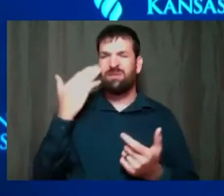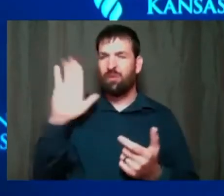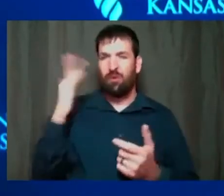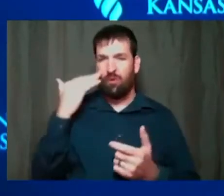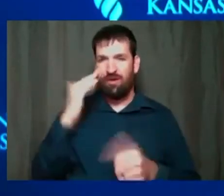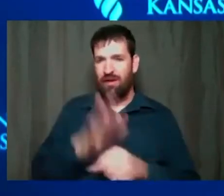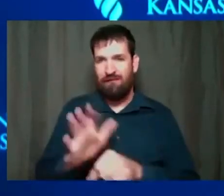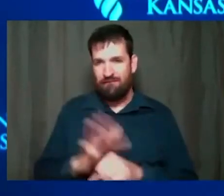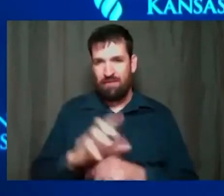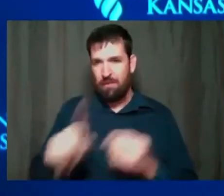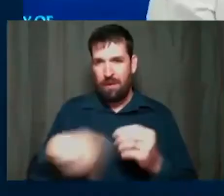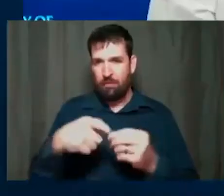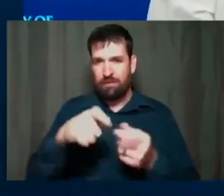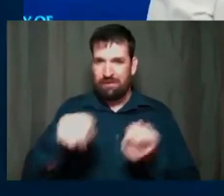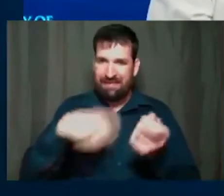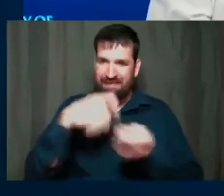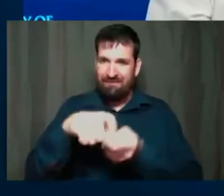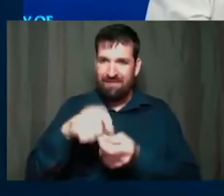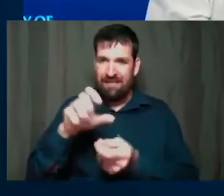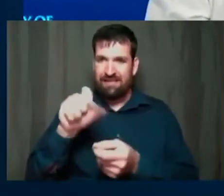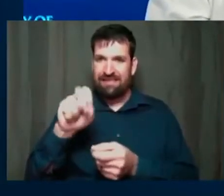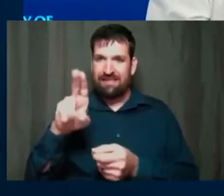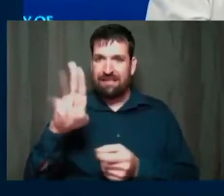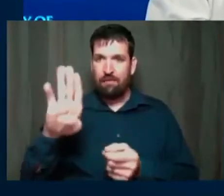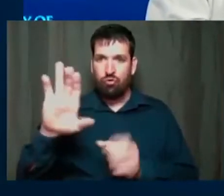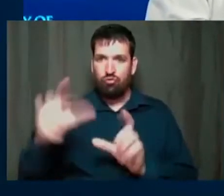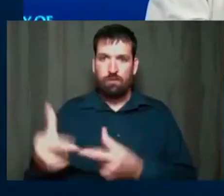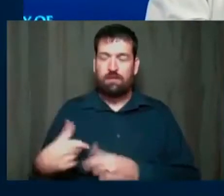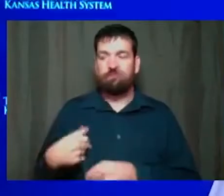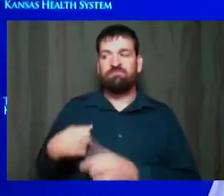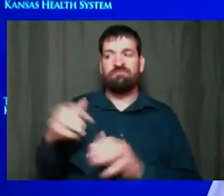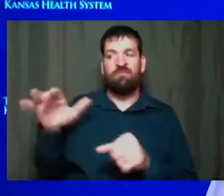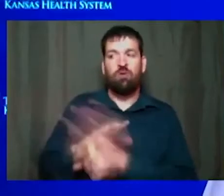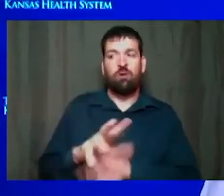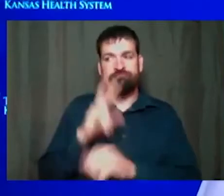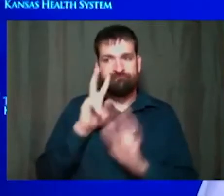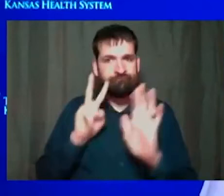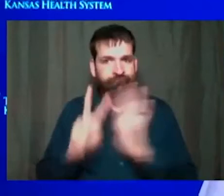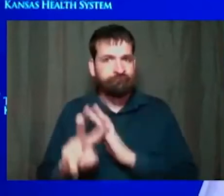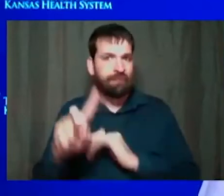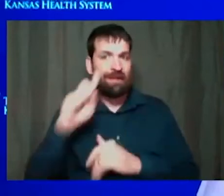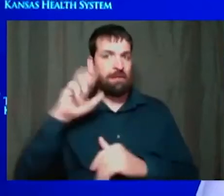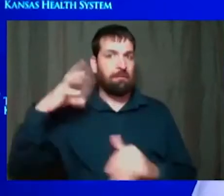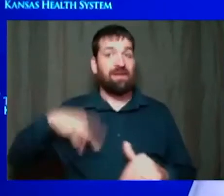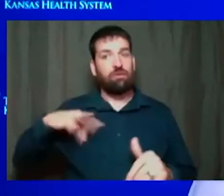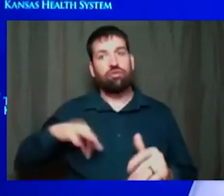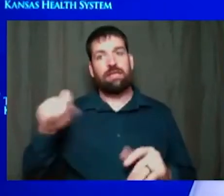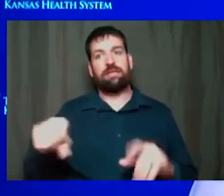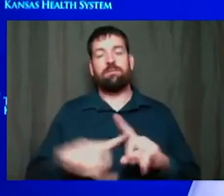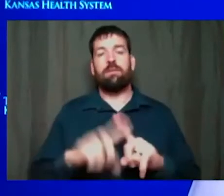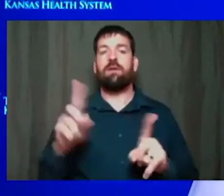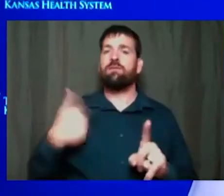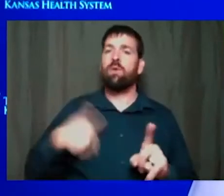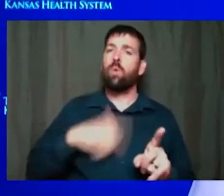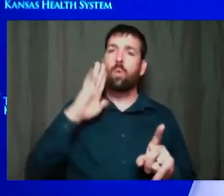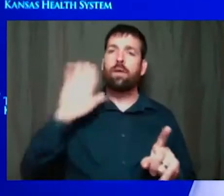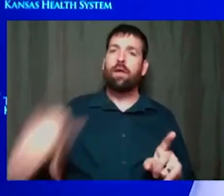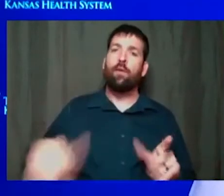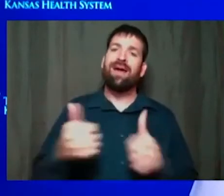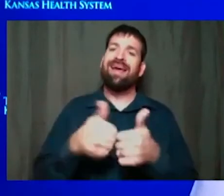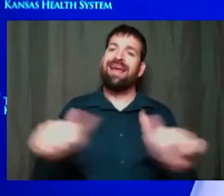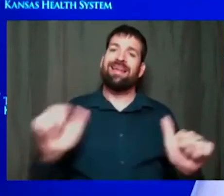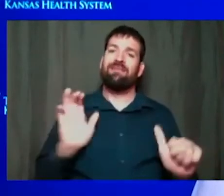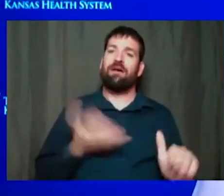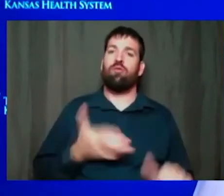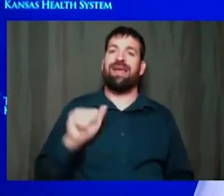just haven't seen the data. Yeah, I'm totally speculating. I think it will be helpful, but to your point, we know that any of our antimicrobial